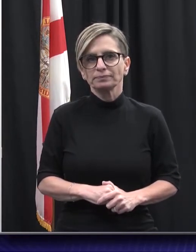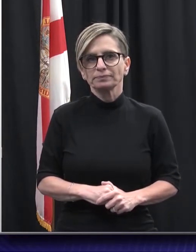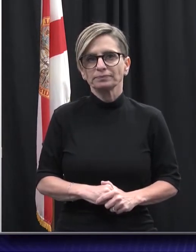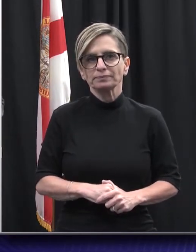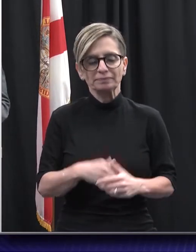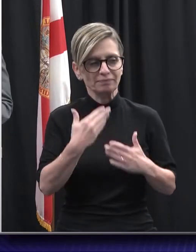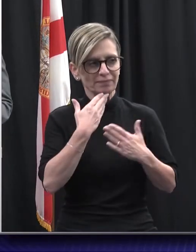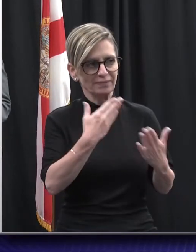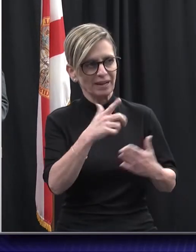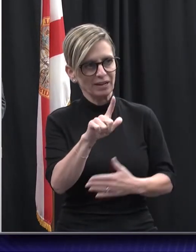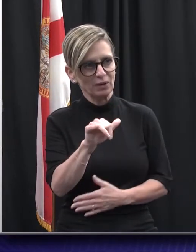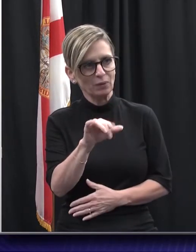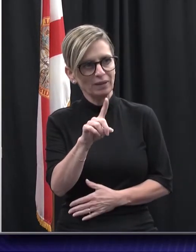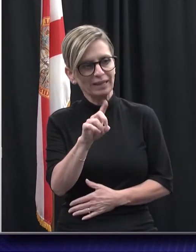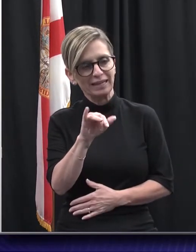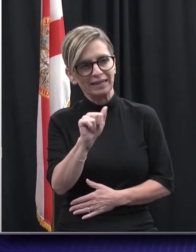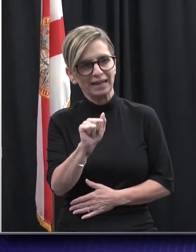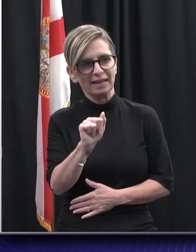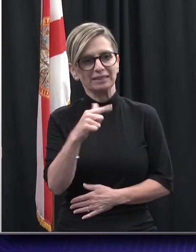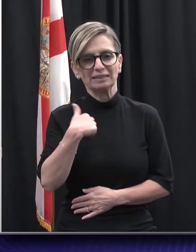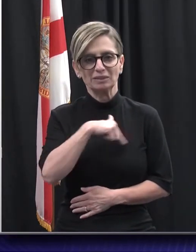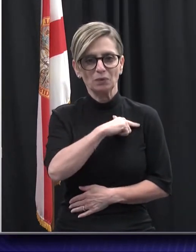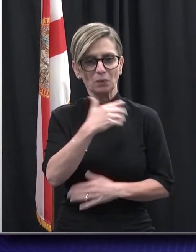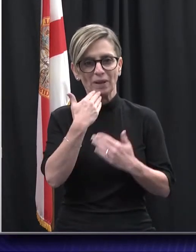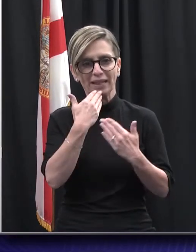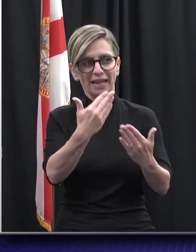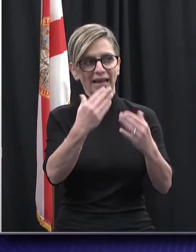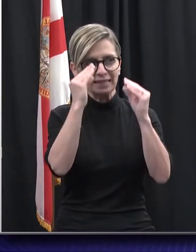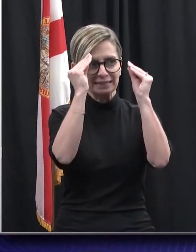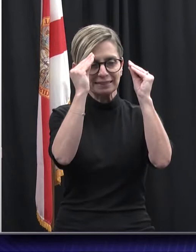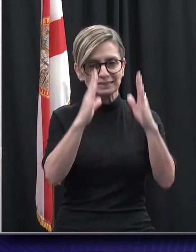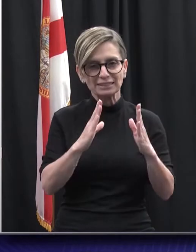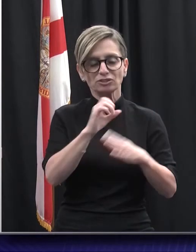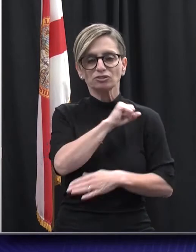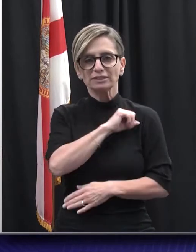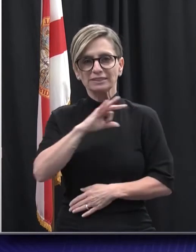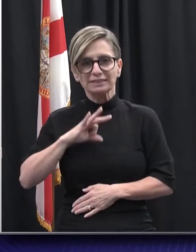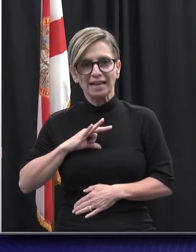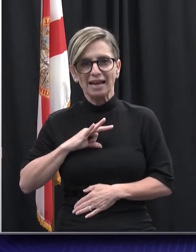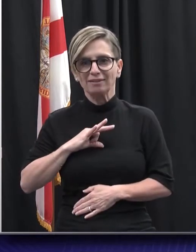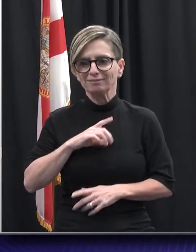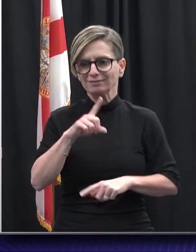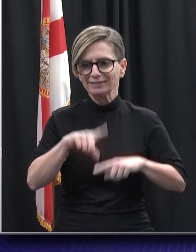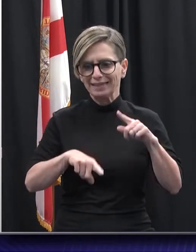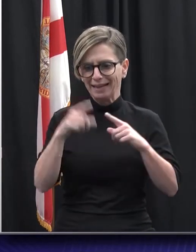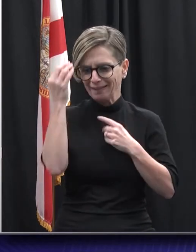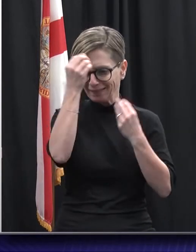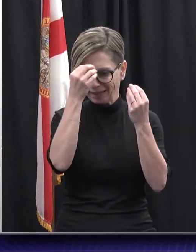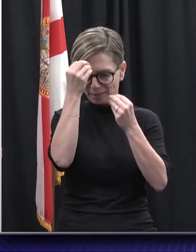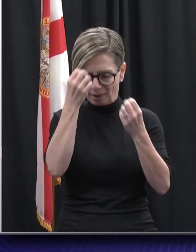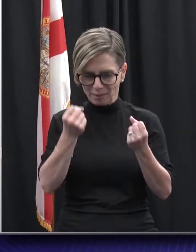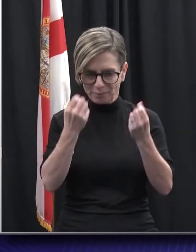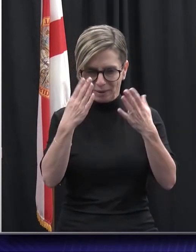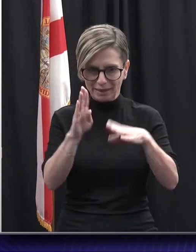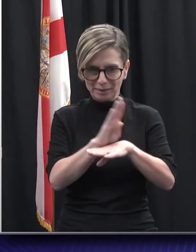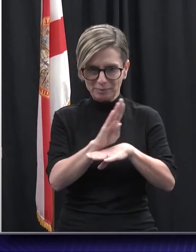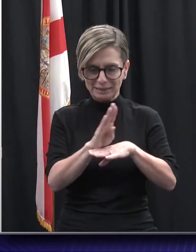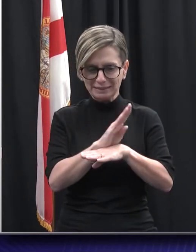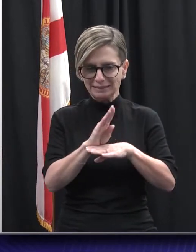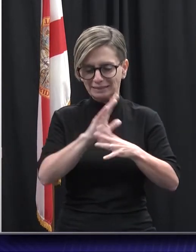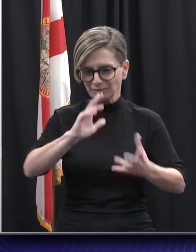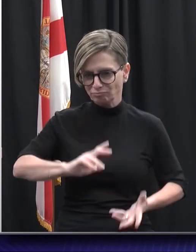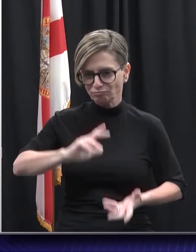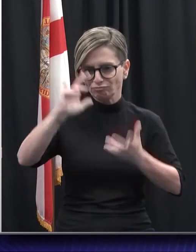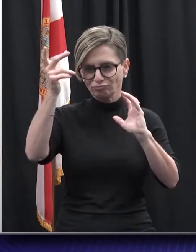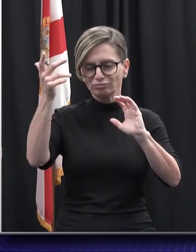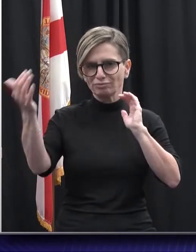Thank you, Lydia, and certainly we thank the teachers and the staff. I can't think of too many businesses that have been as disrupted as our